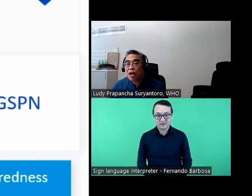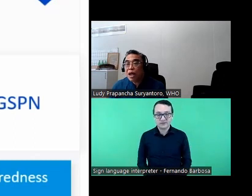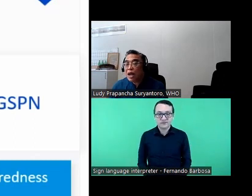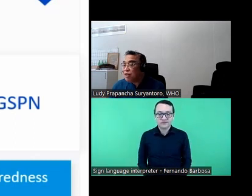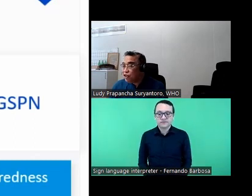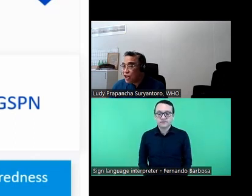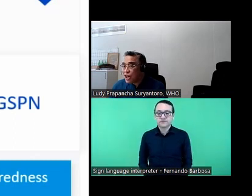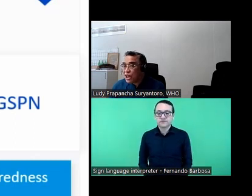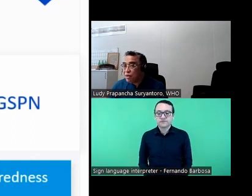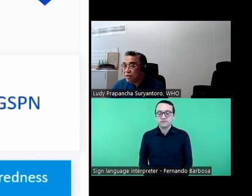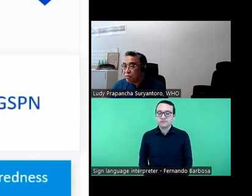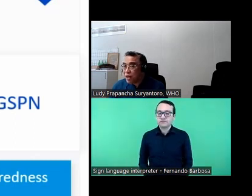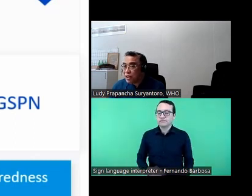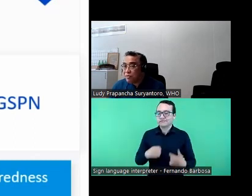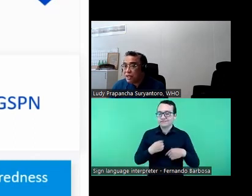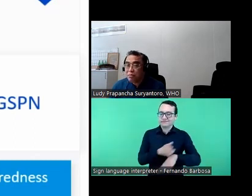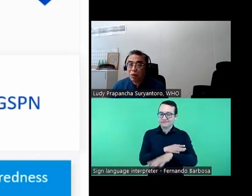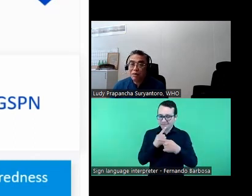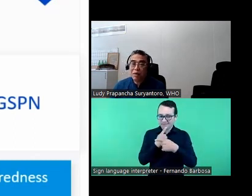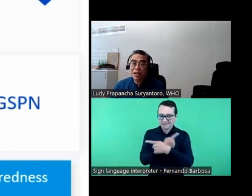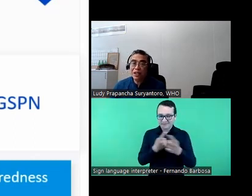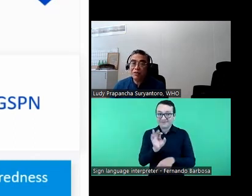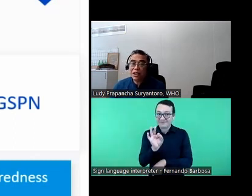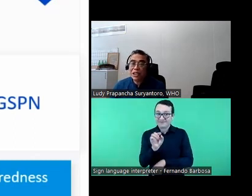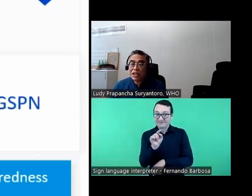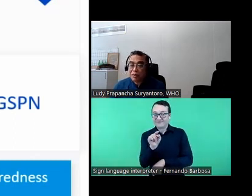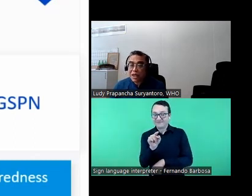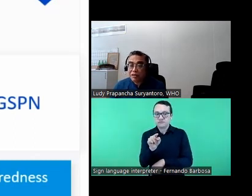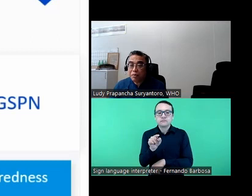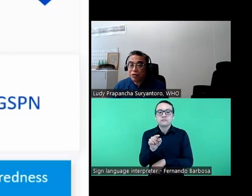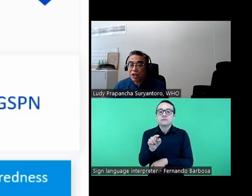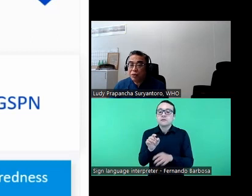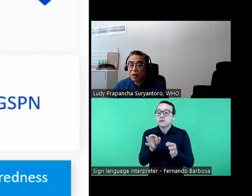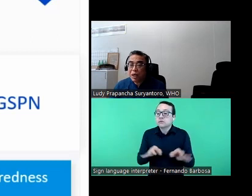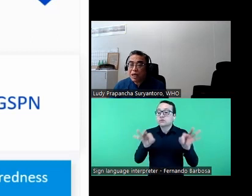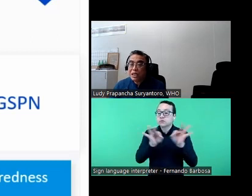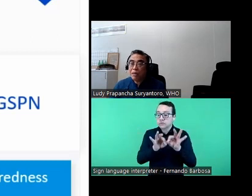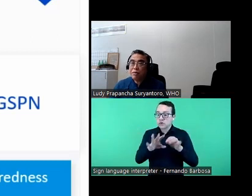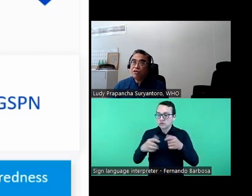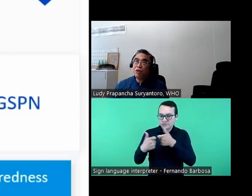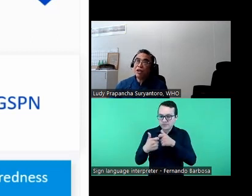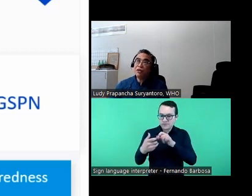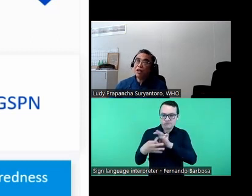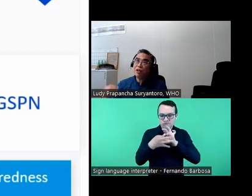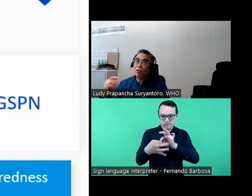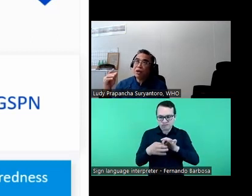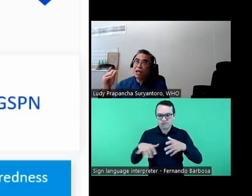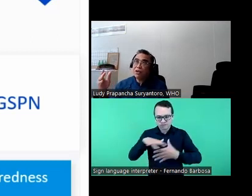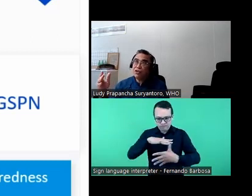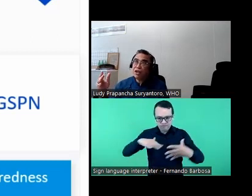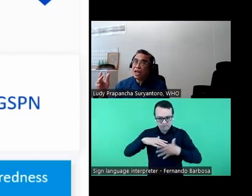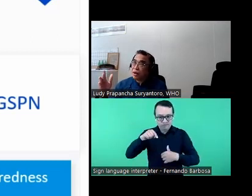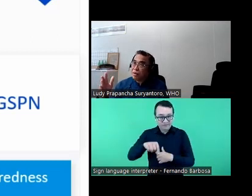So I mentioned earlier about the partnership and the important partnership. So the GSPN is a process where WHO is